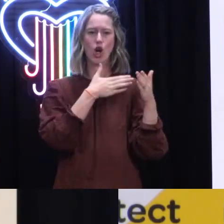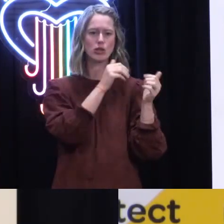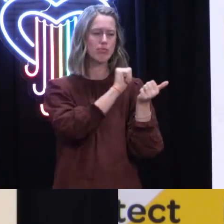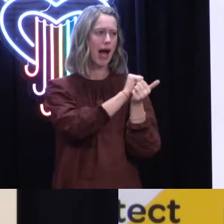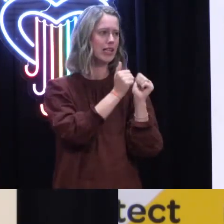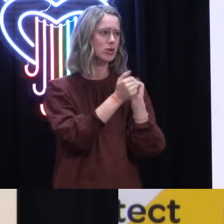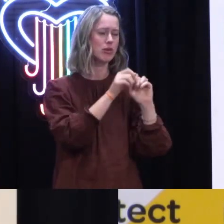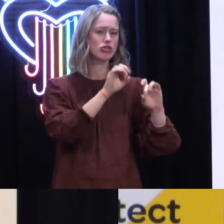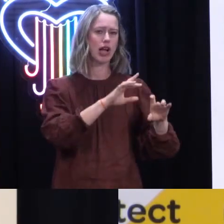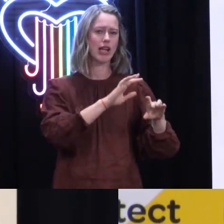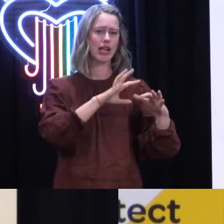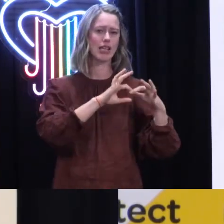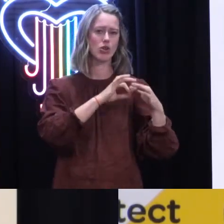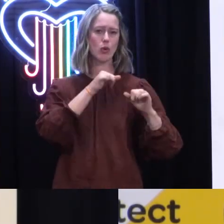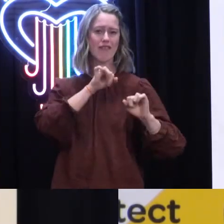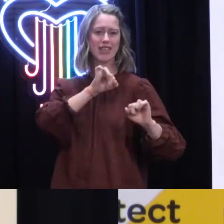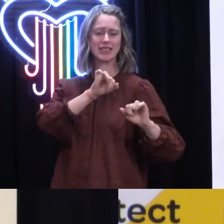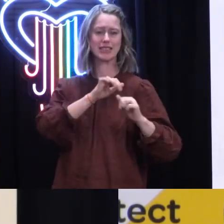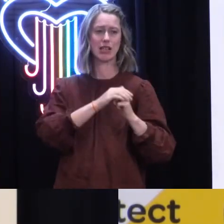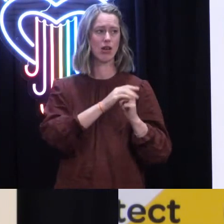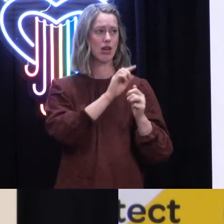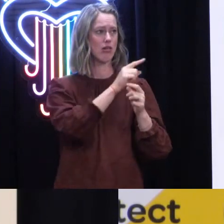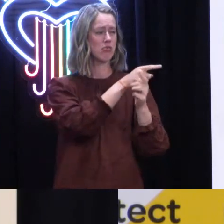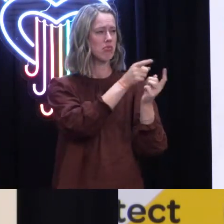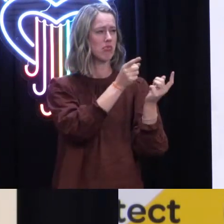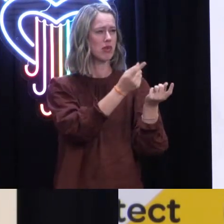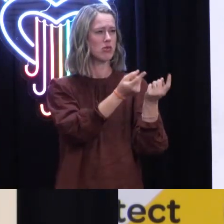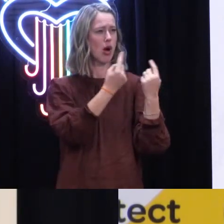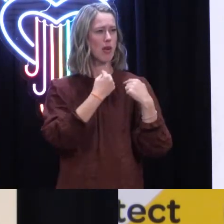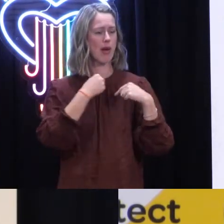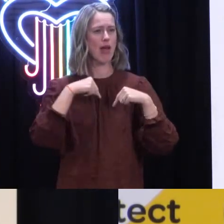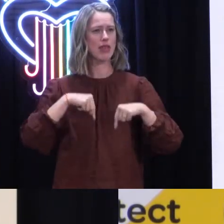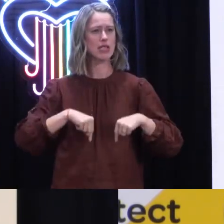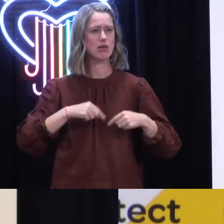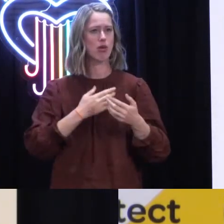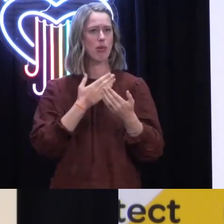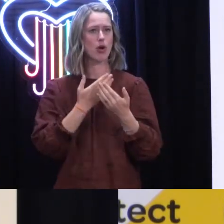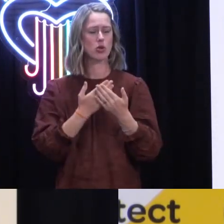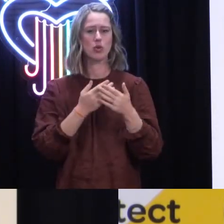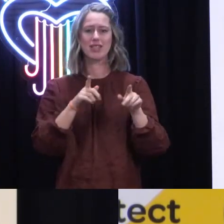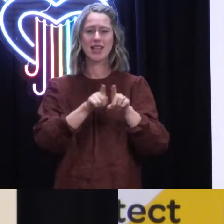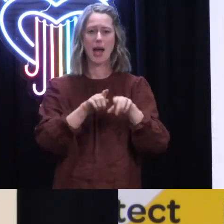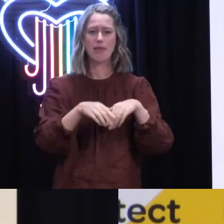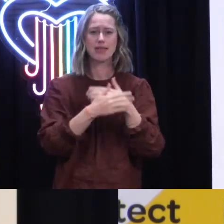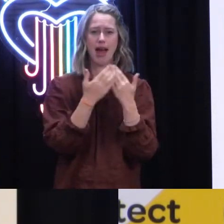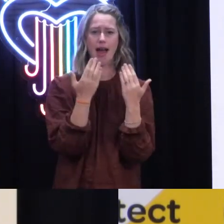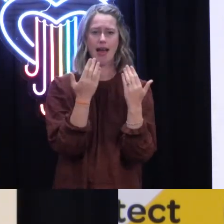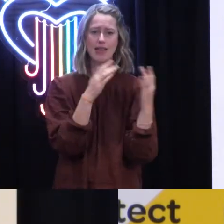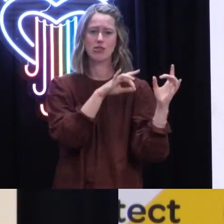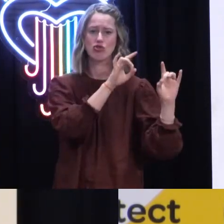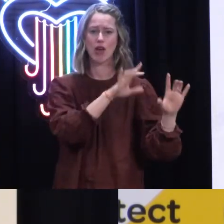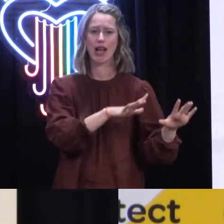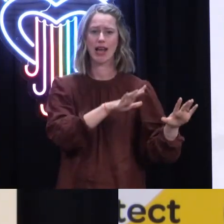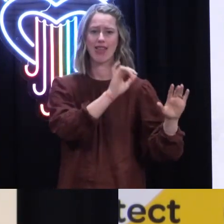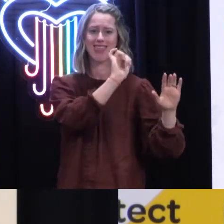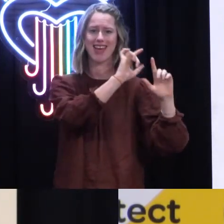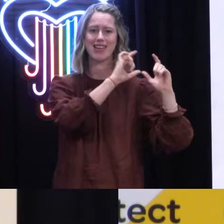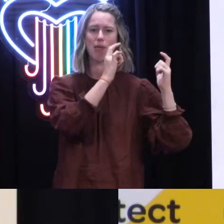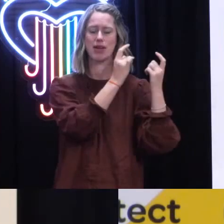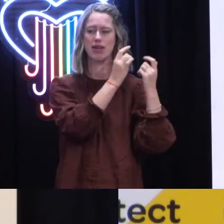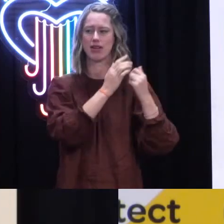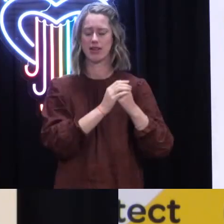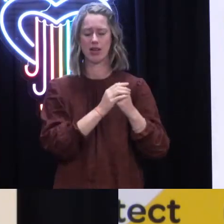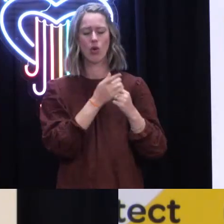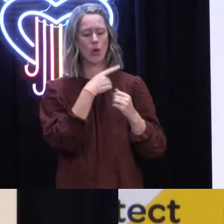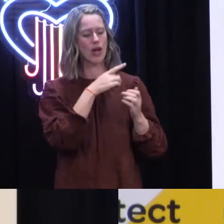defence matters. I was advised of this proposal on the same day as Australia's Cabinet. We stay